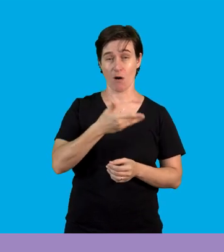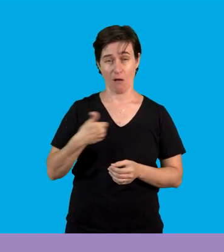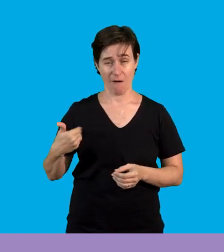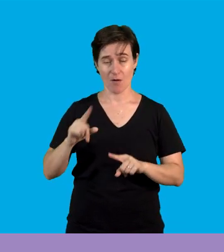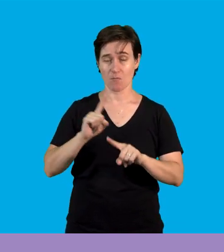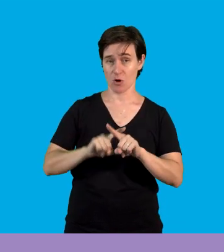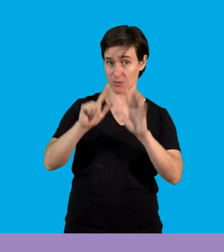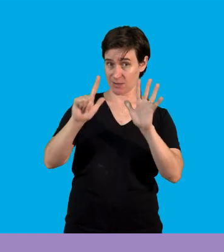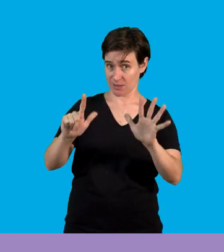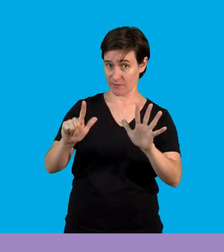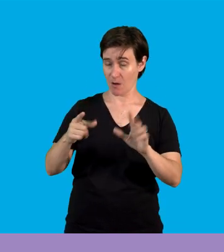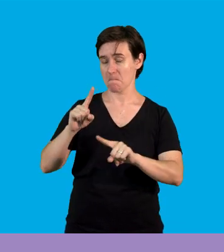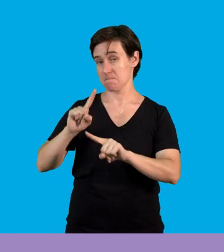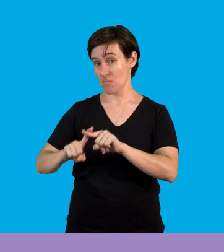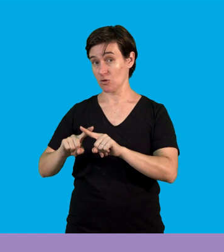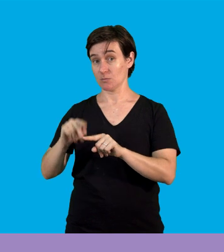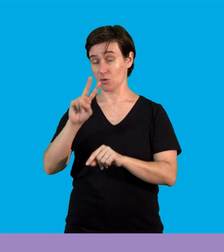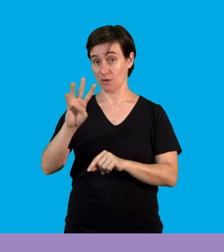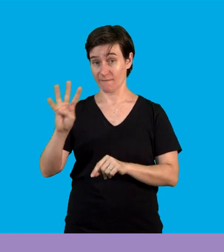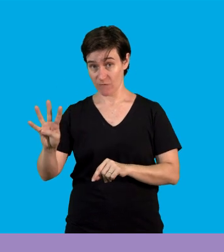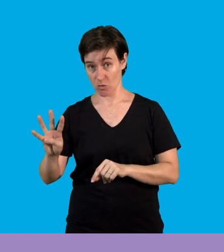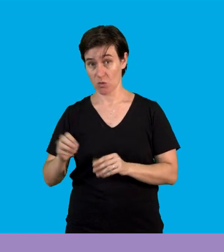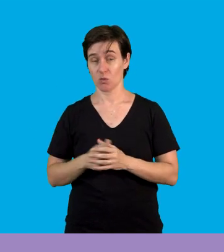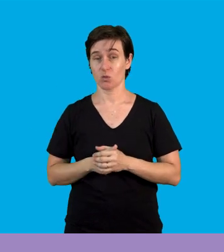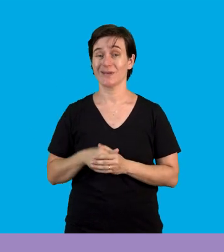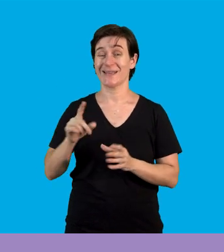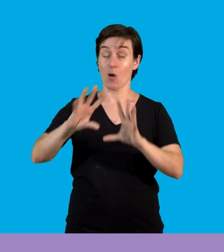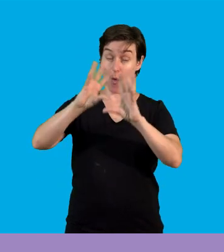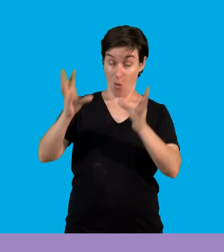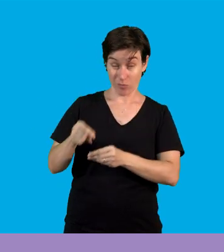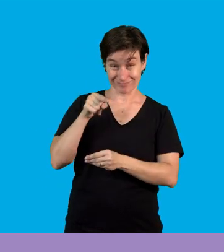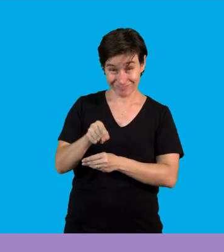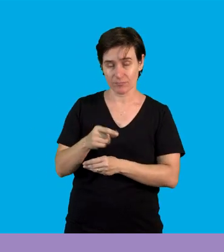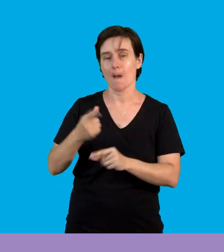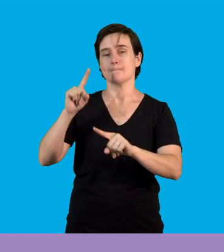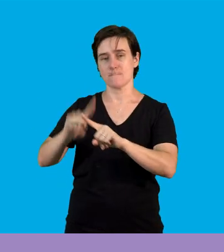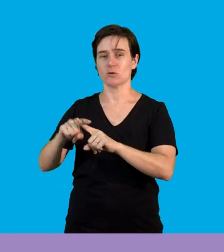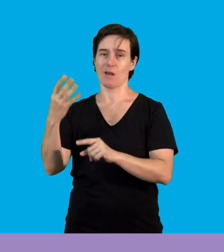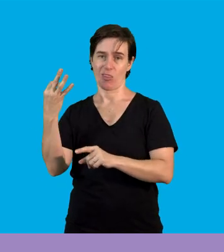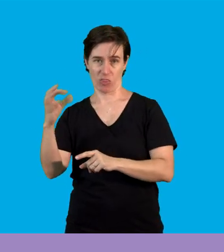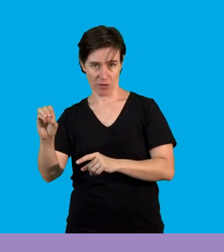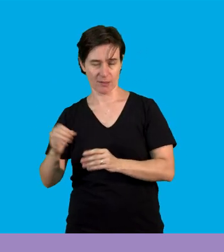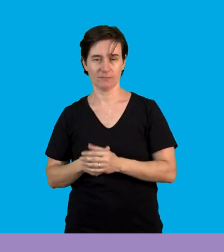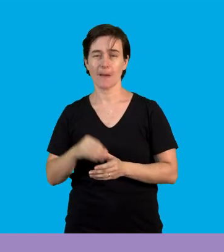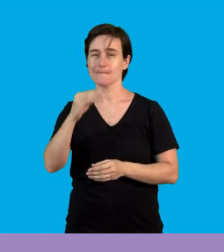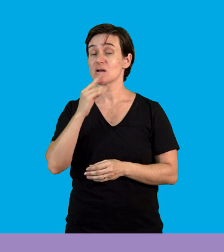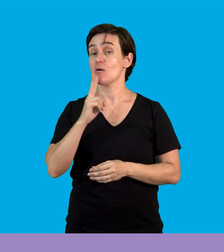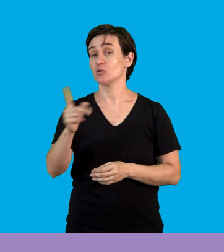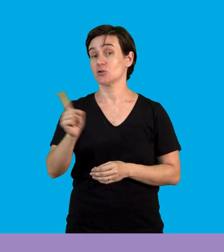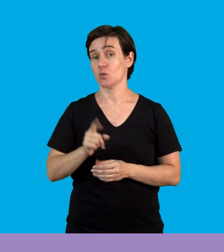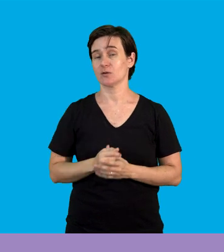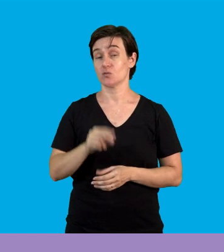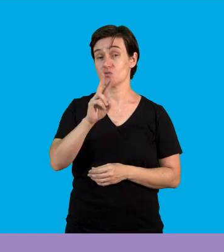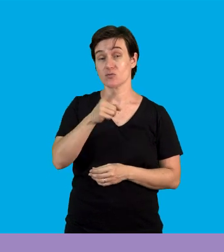multiplied by 7 multiplied by 24, and we're going to multiply all of that by 30, and that will give us an